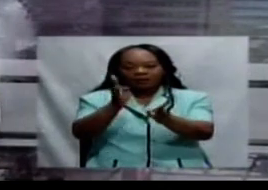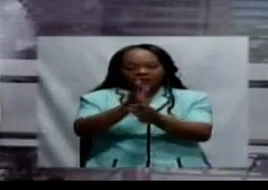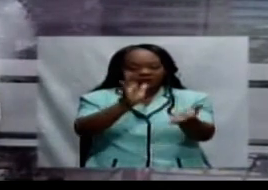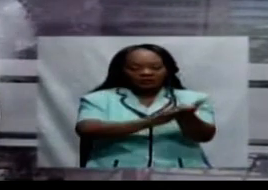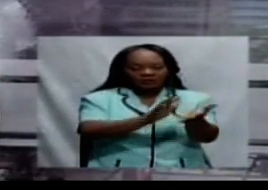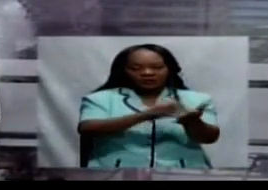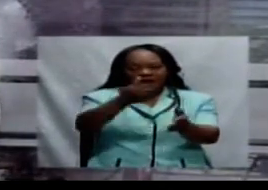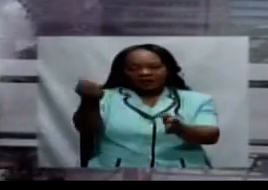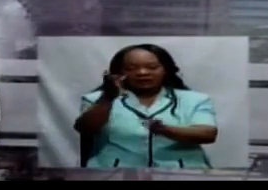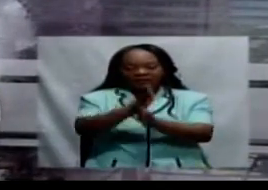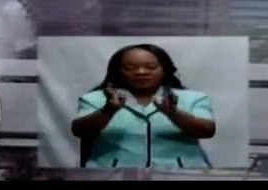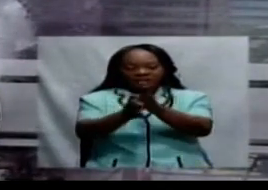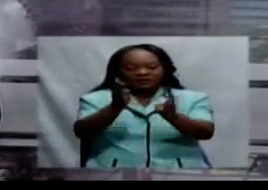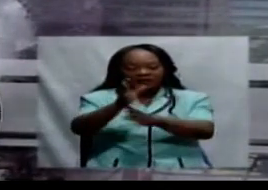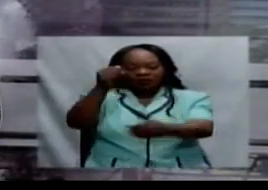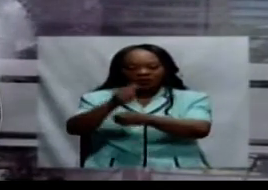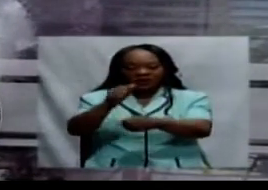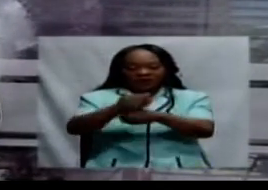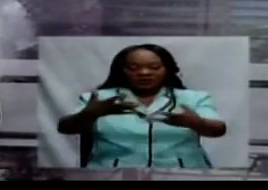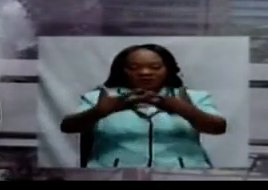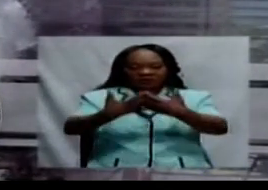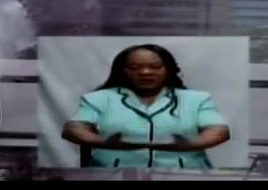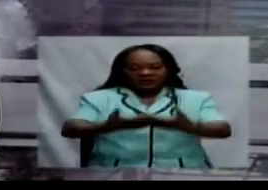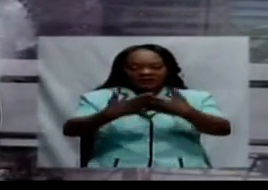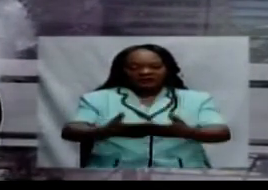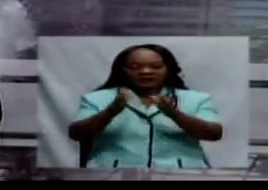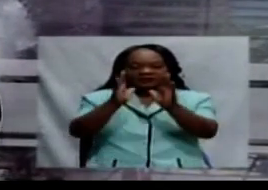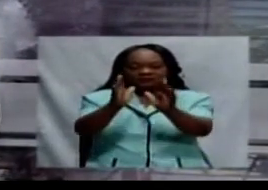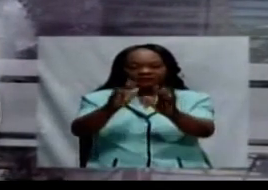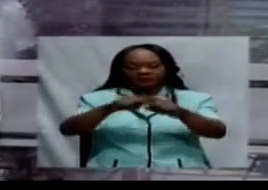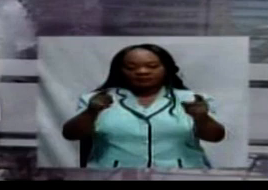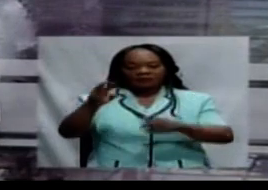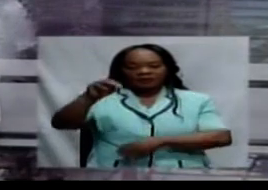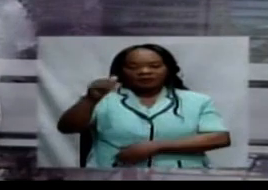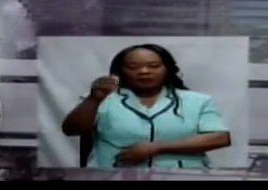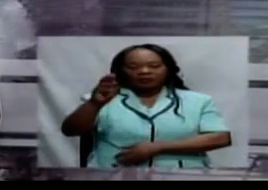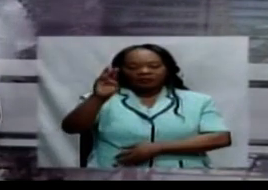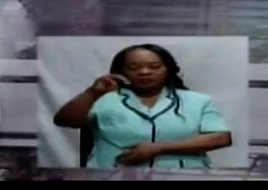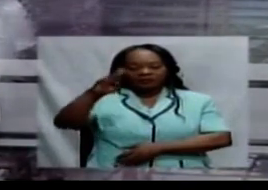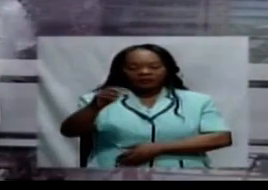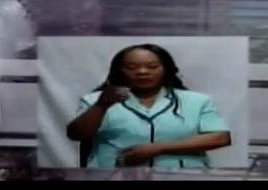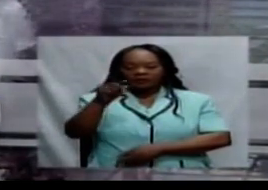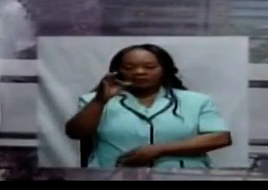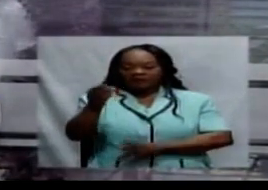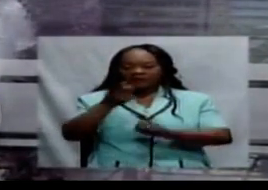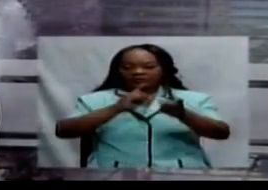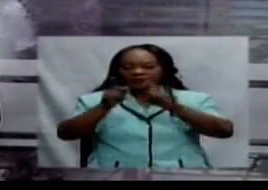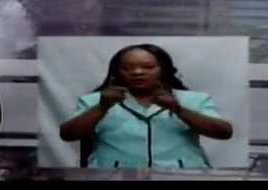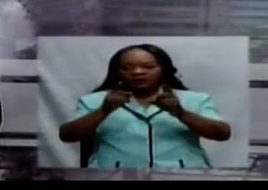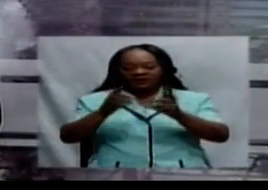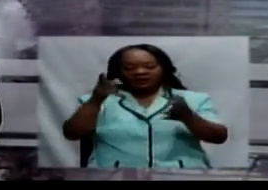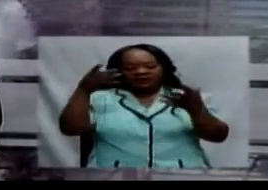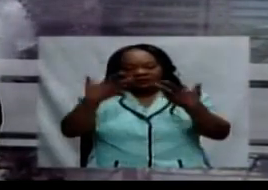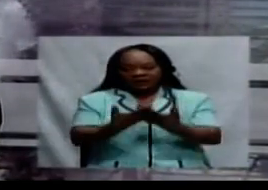other infrastructure which are running on generator sets. Mr. Mabomba was speaking this morning at the PF Interactive Forum in